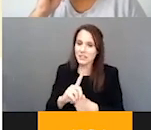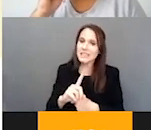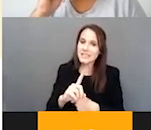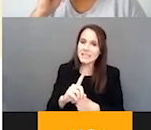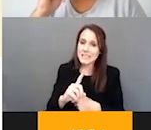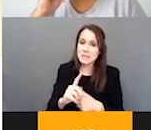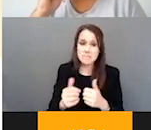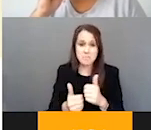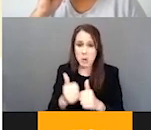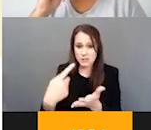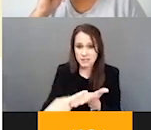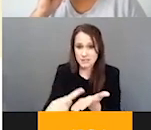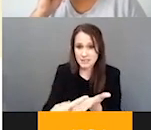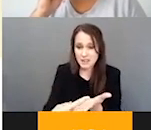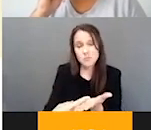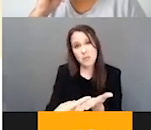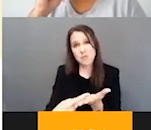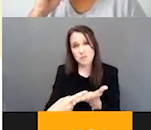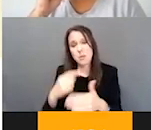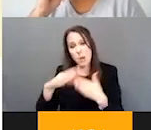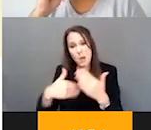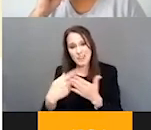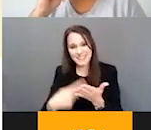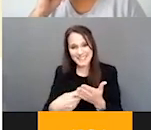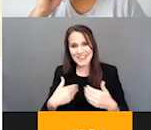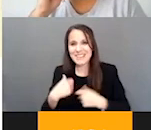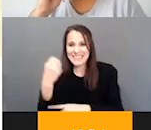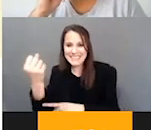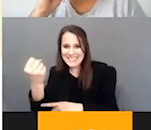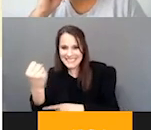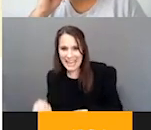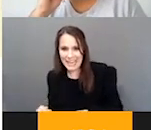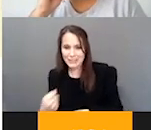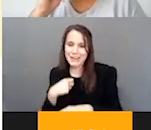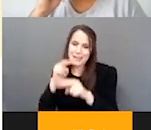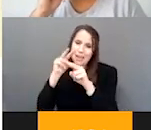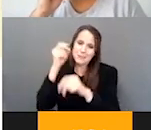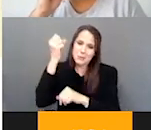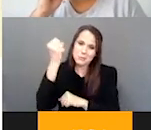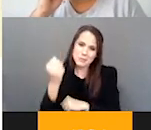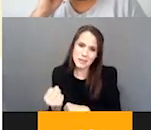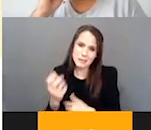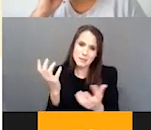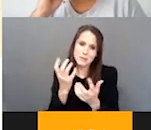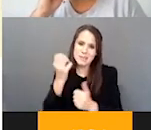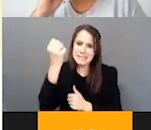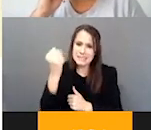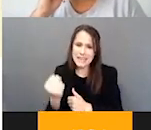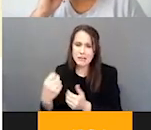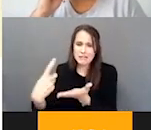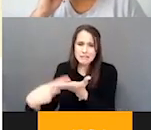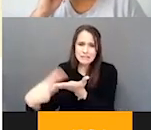most of the discussions, in fact, all the discussions that we have, Saturdays are what I look forward to, honestly, because the discussions that we have